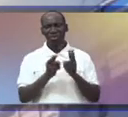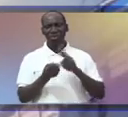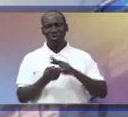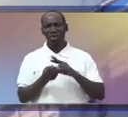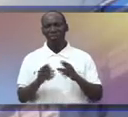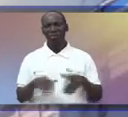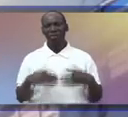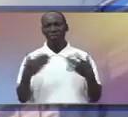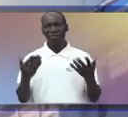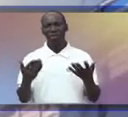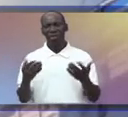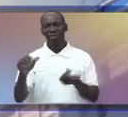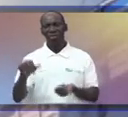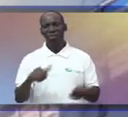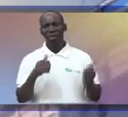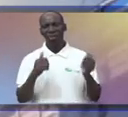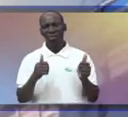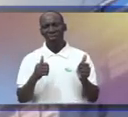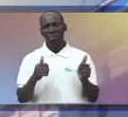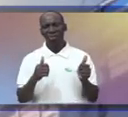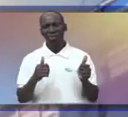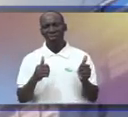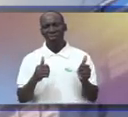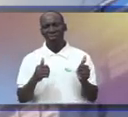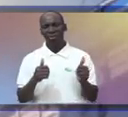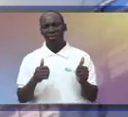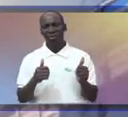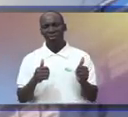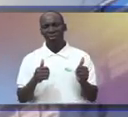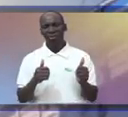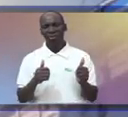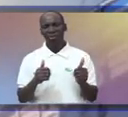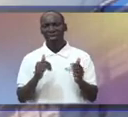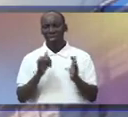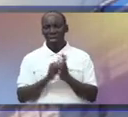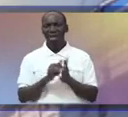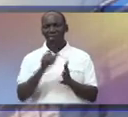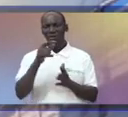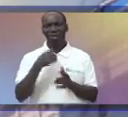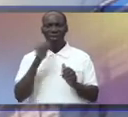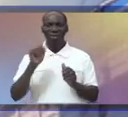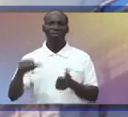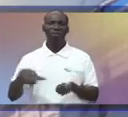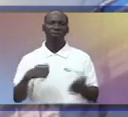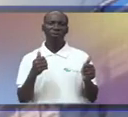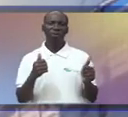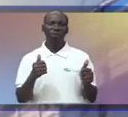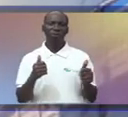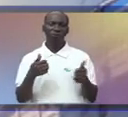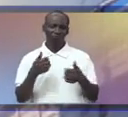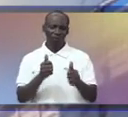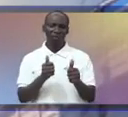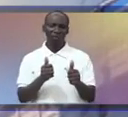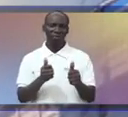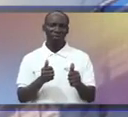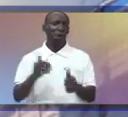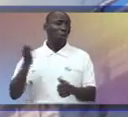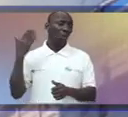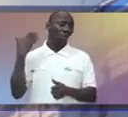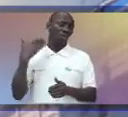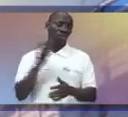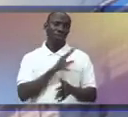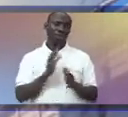w'asu ɛwɔ nsuom yei ne anammɔn a akristofoɔ ɛdii kan ne nyinaa tuiɛ ɛda no a church of christ ɛhyɛ